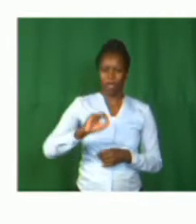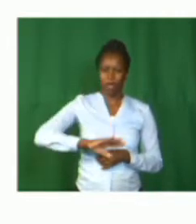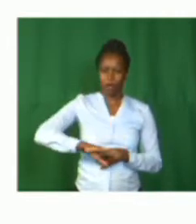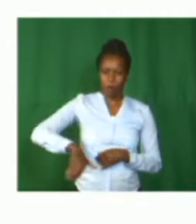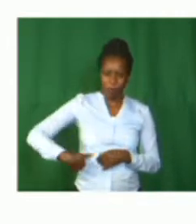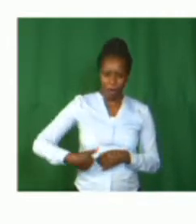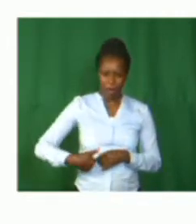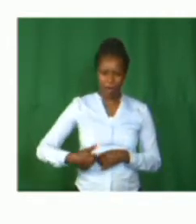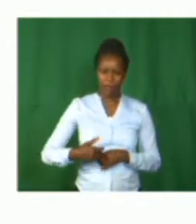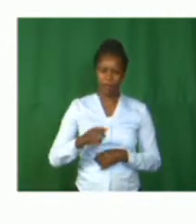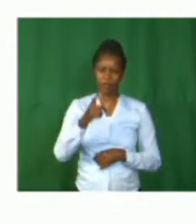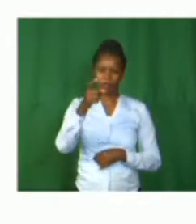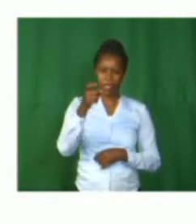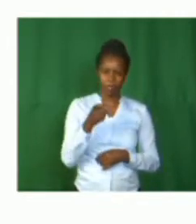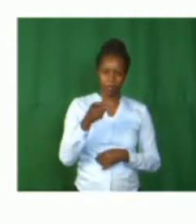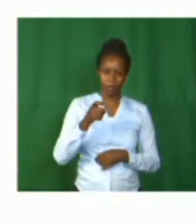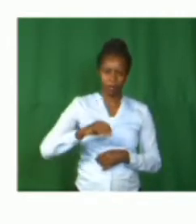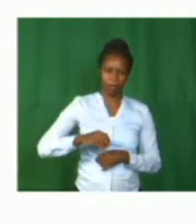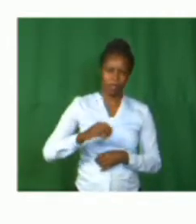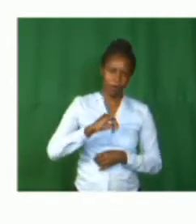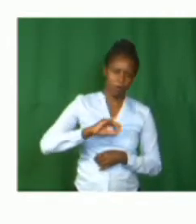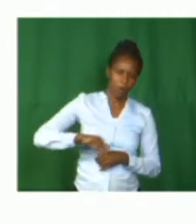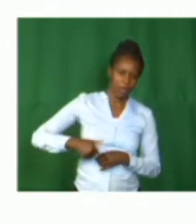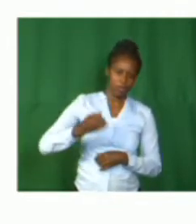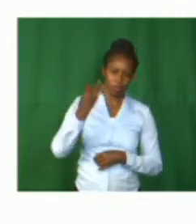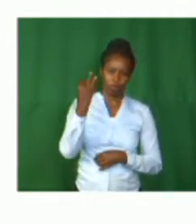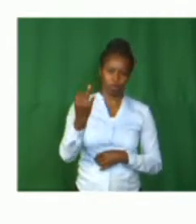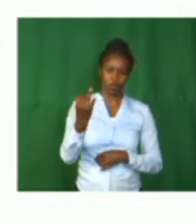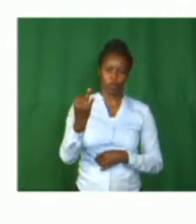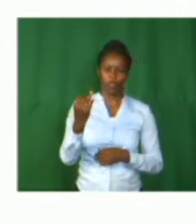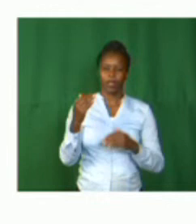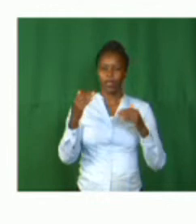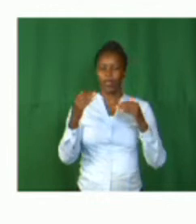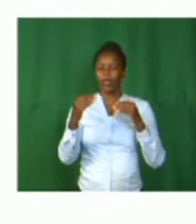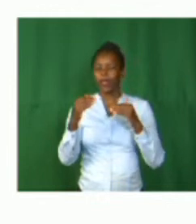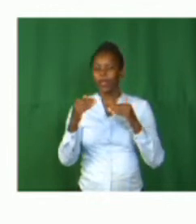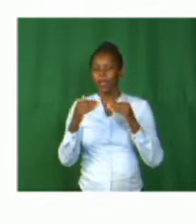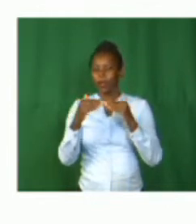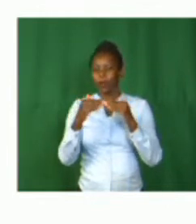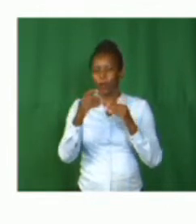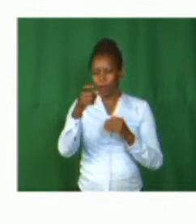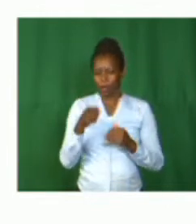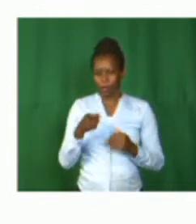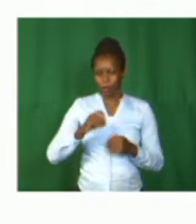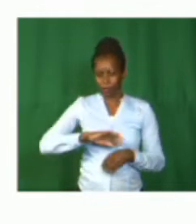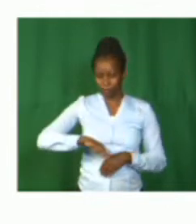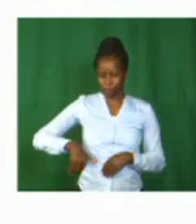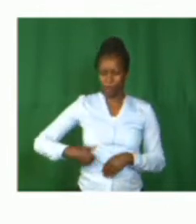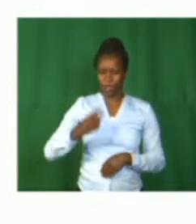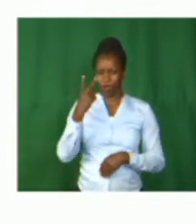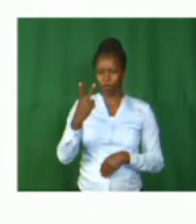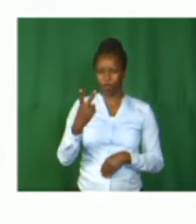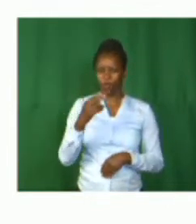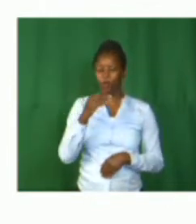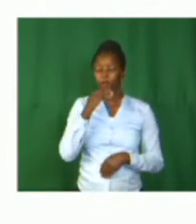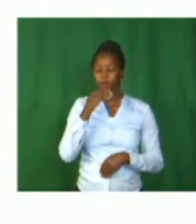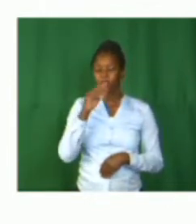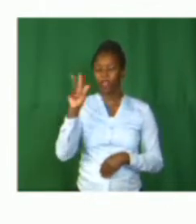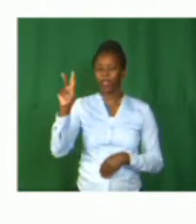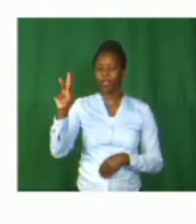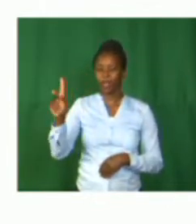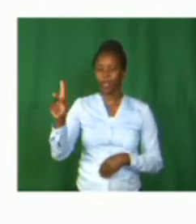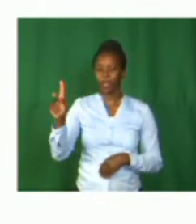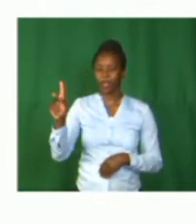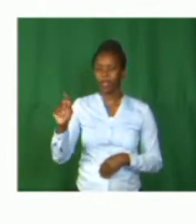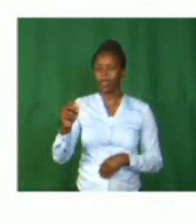this example is x squared minus x minus 2 is equal to x minus 2. It means our k now is going to